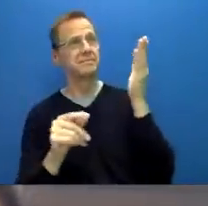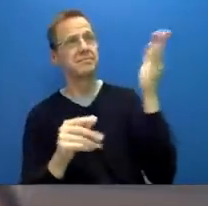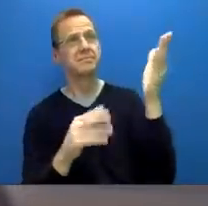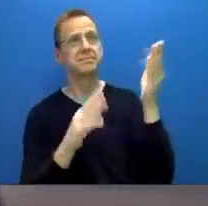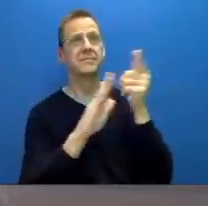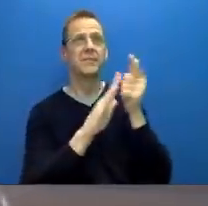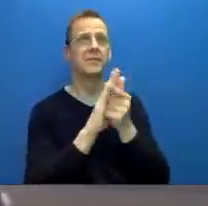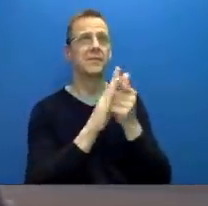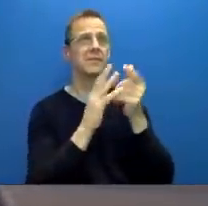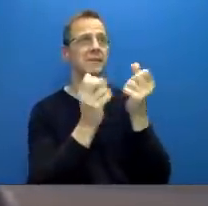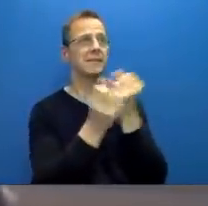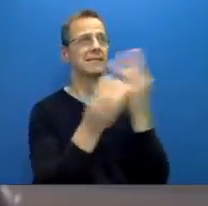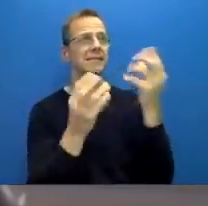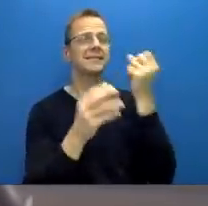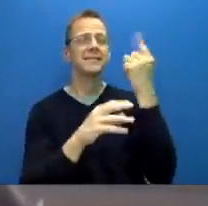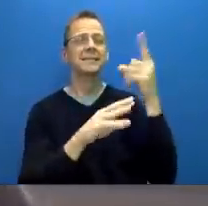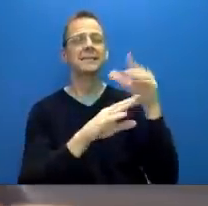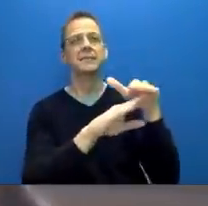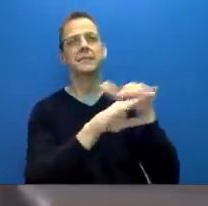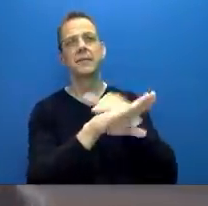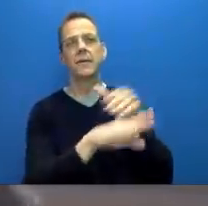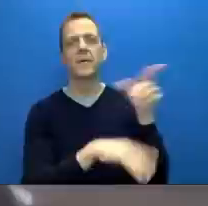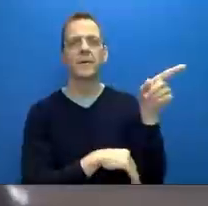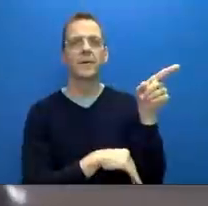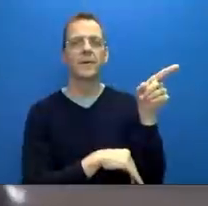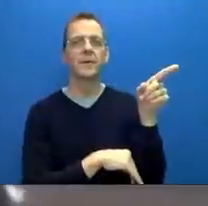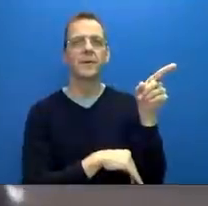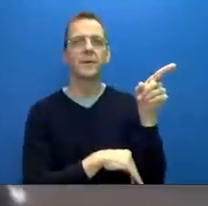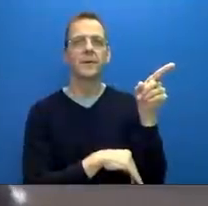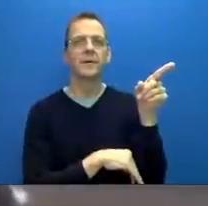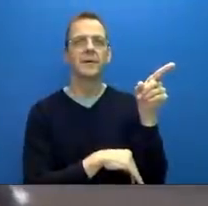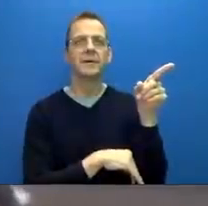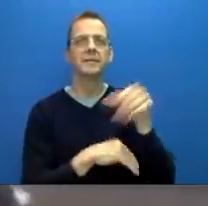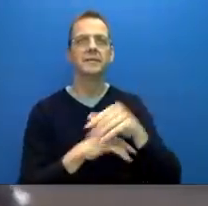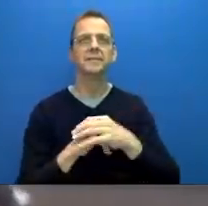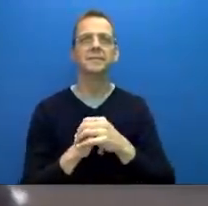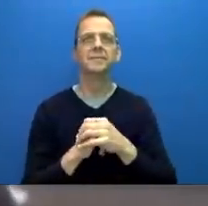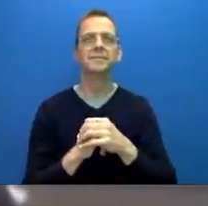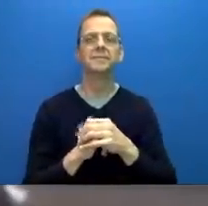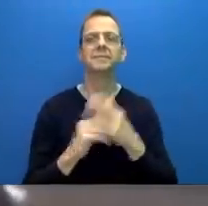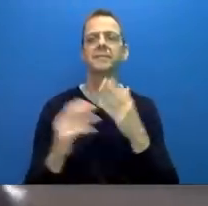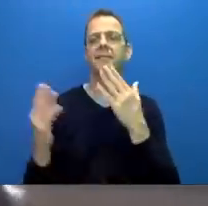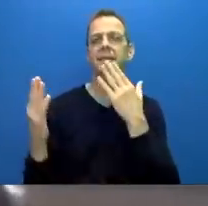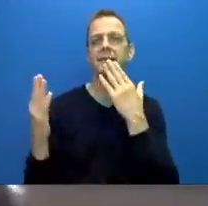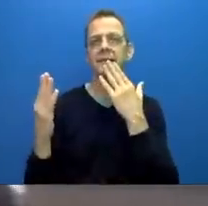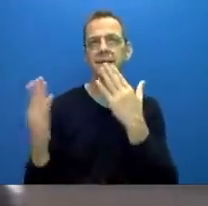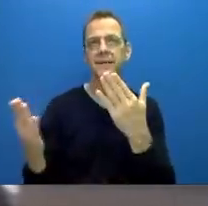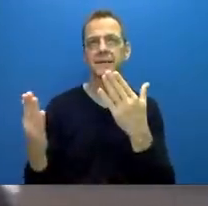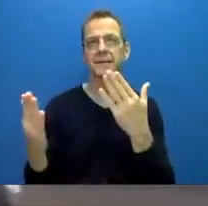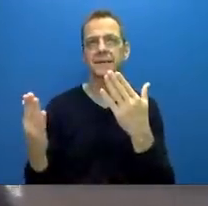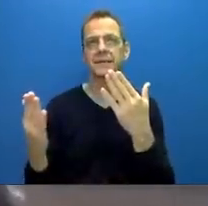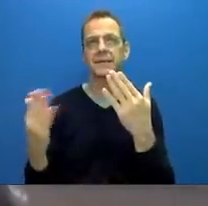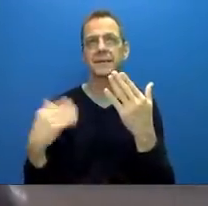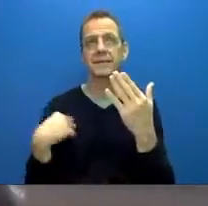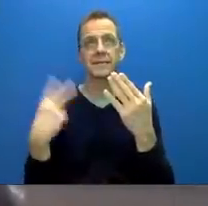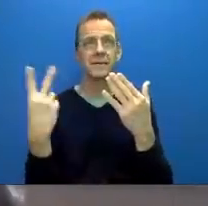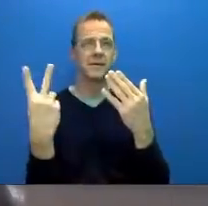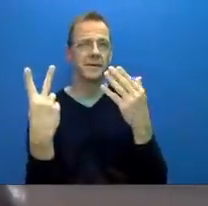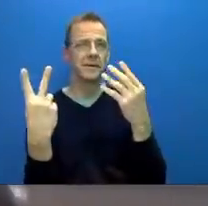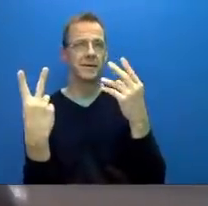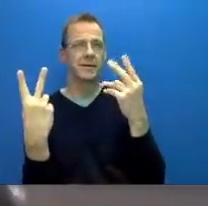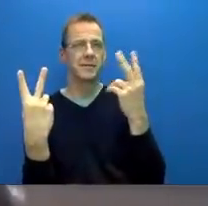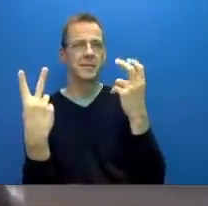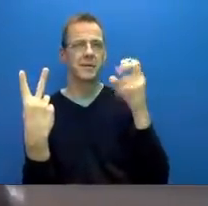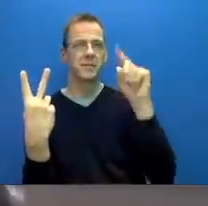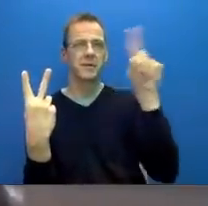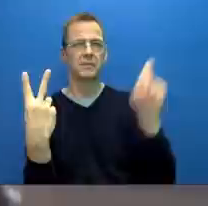Thank you so very much. We are going to do two more questions before we say goodbye today, just because we are fastly running out of time.